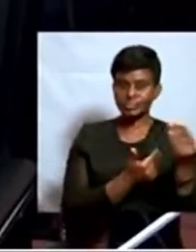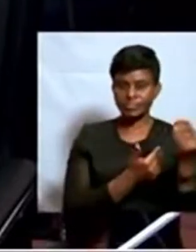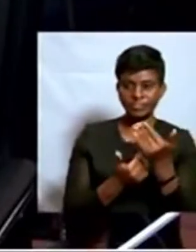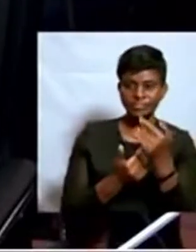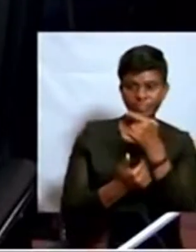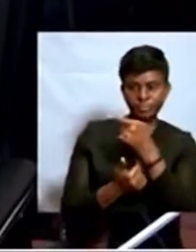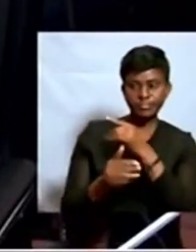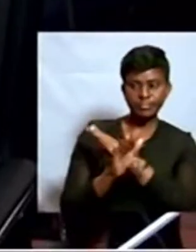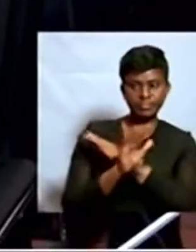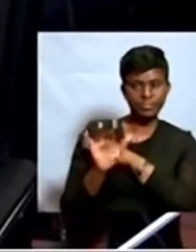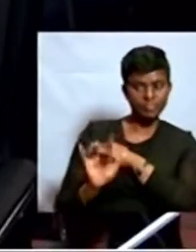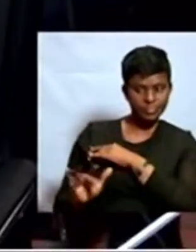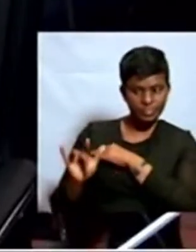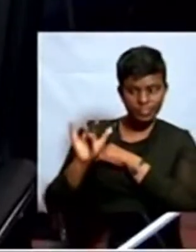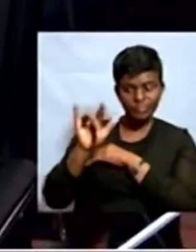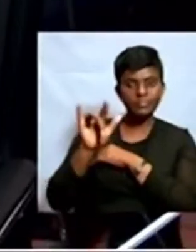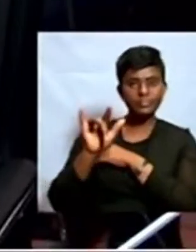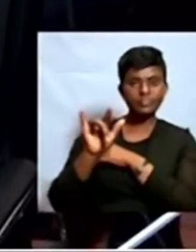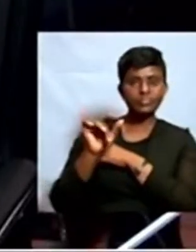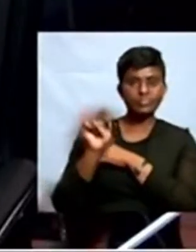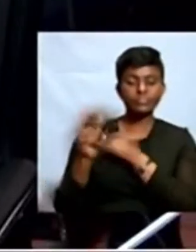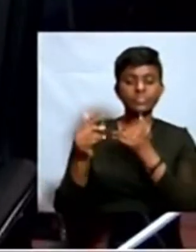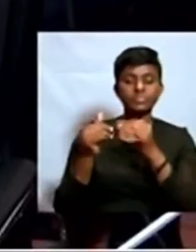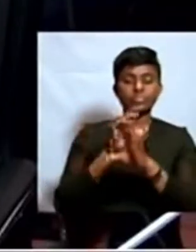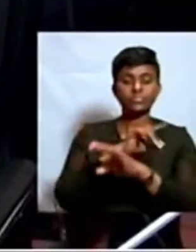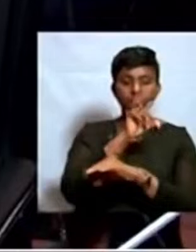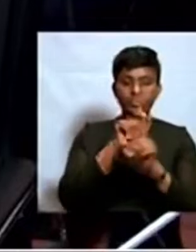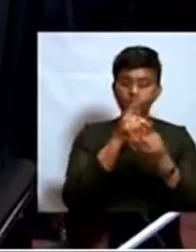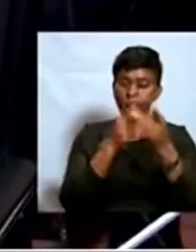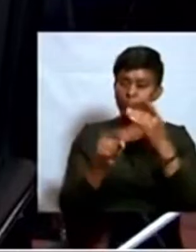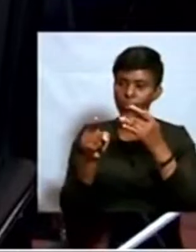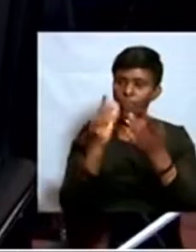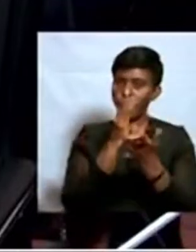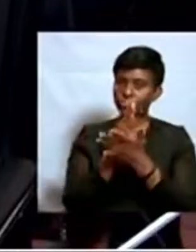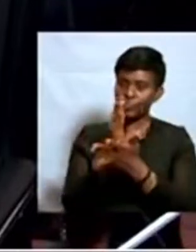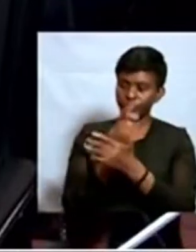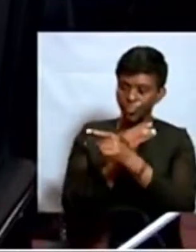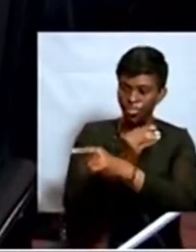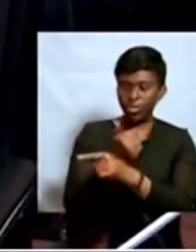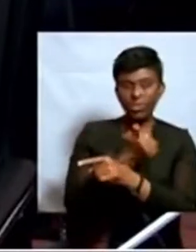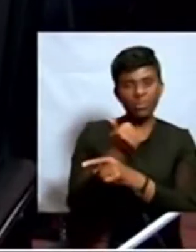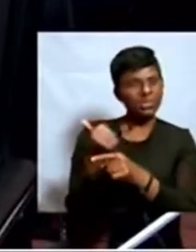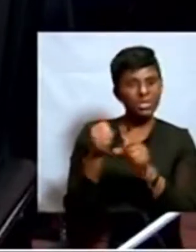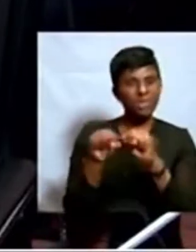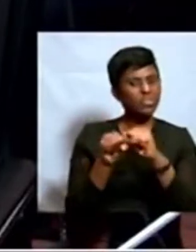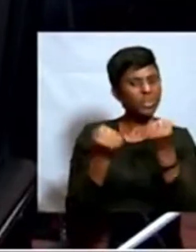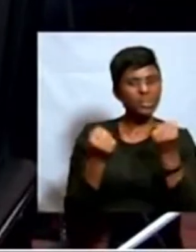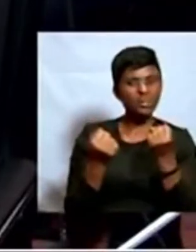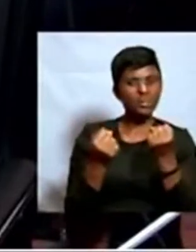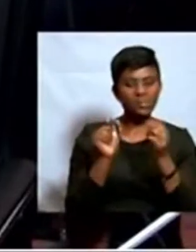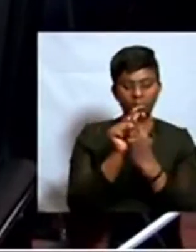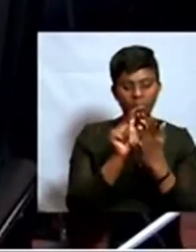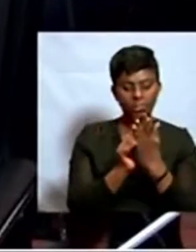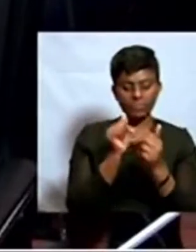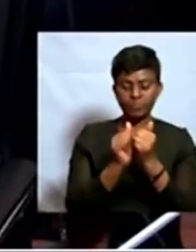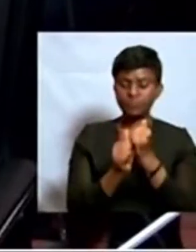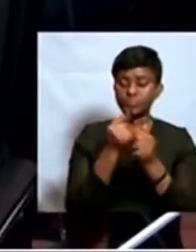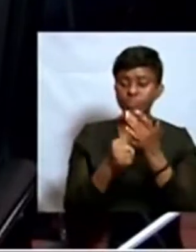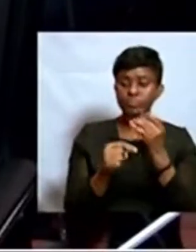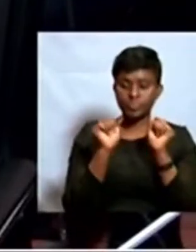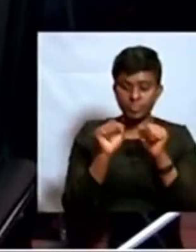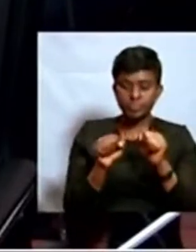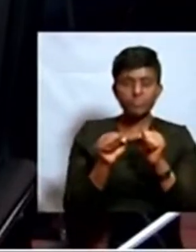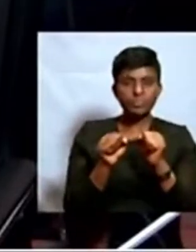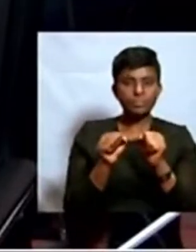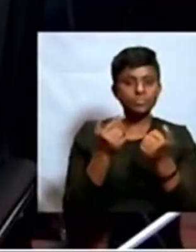is Zambian Airways. So the question I have is what stops? Is there any breach that would